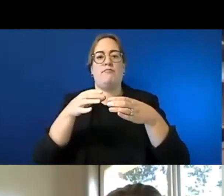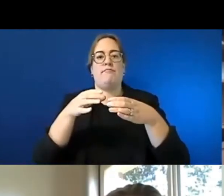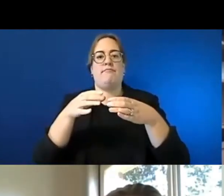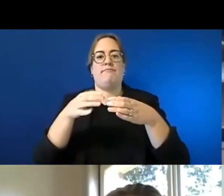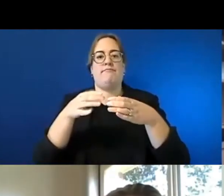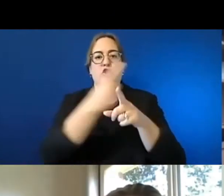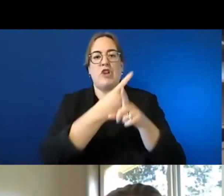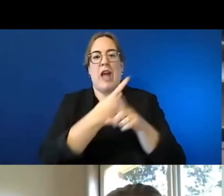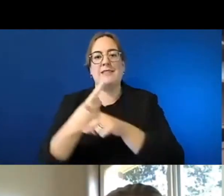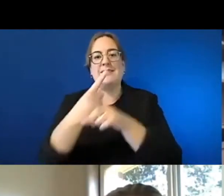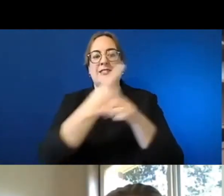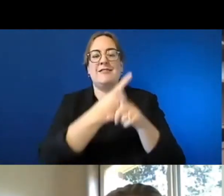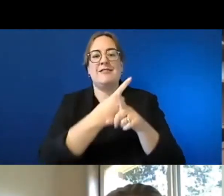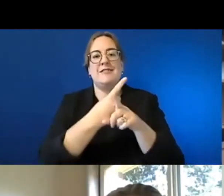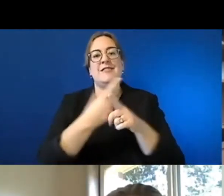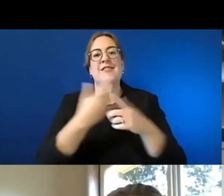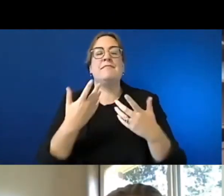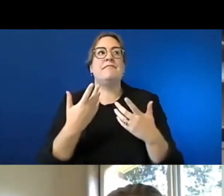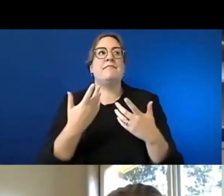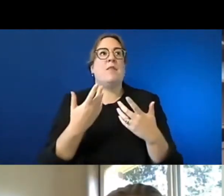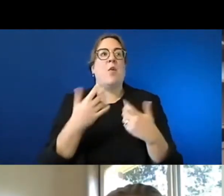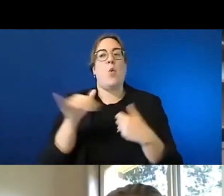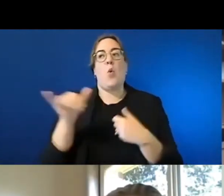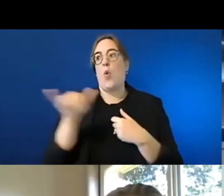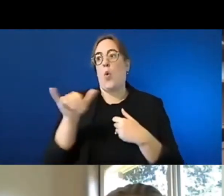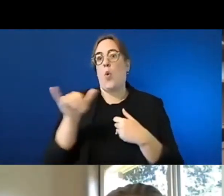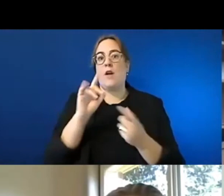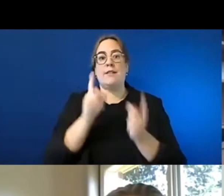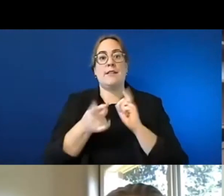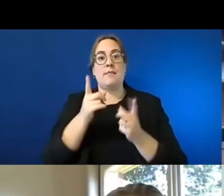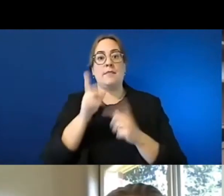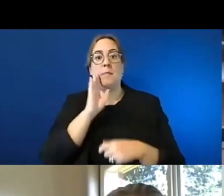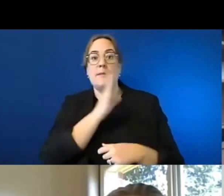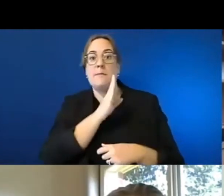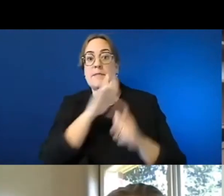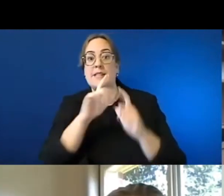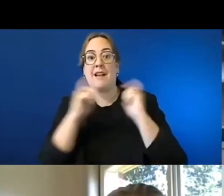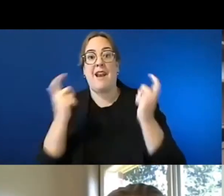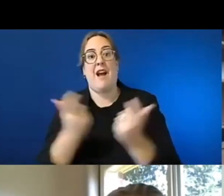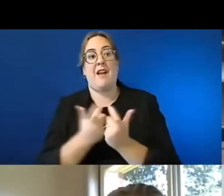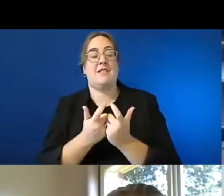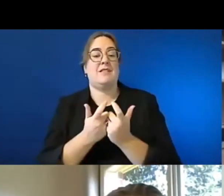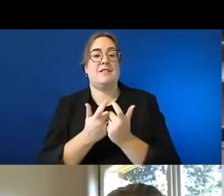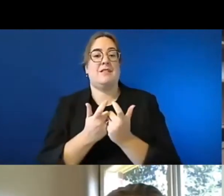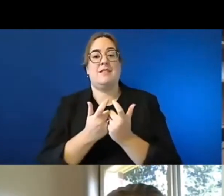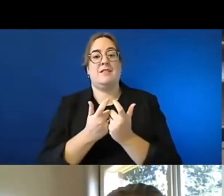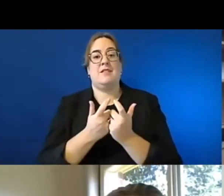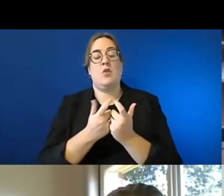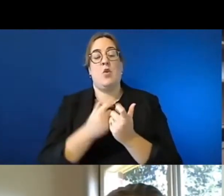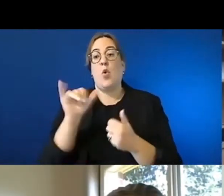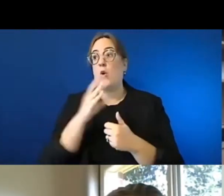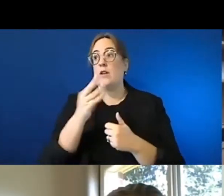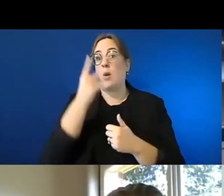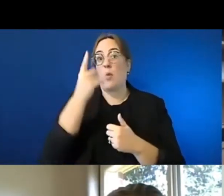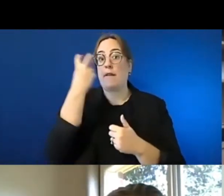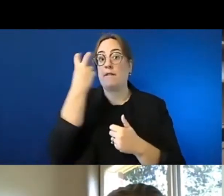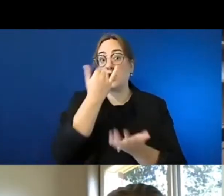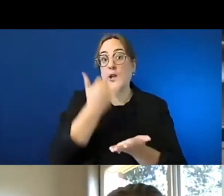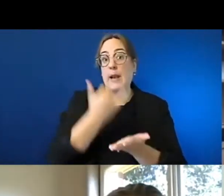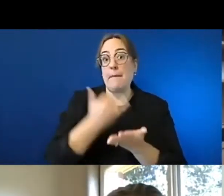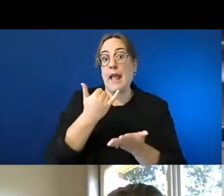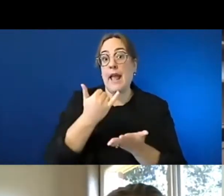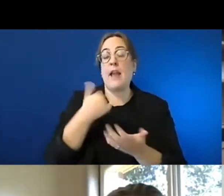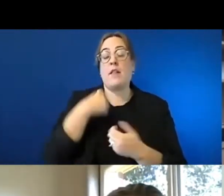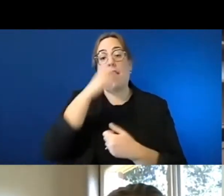to, that sometimes you might miss classes. for someone who has a vision impairment, you might want